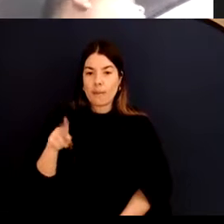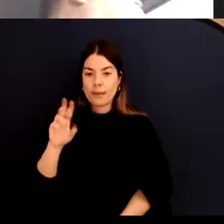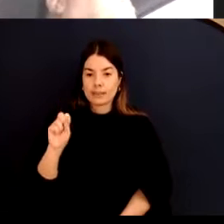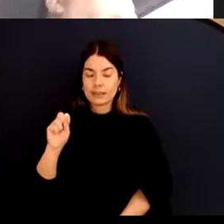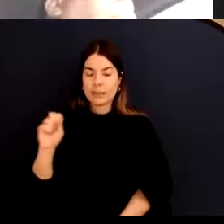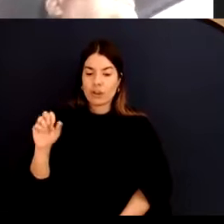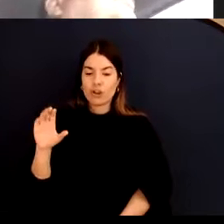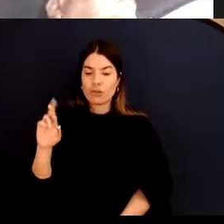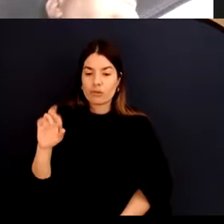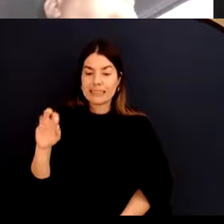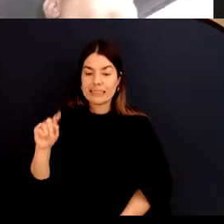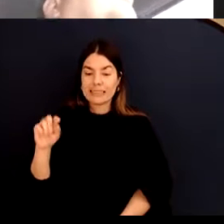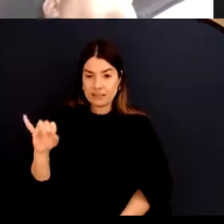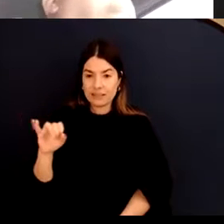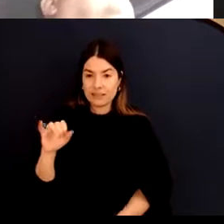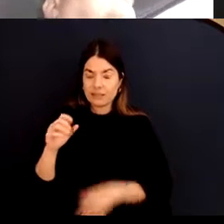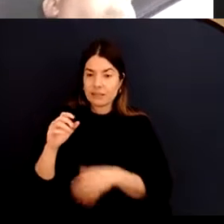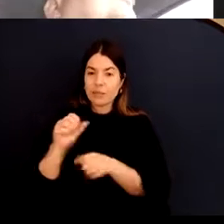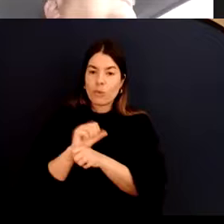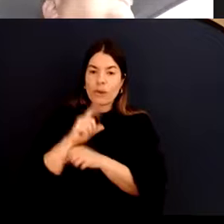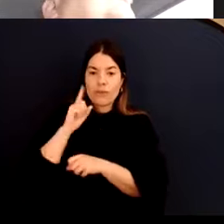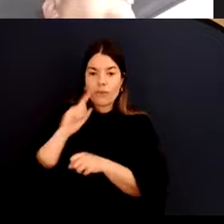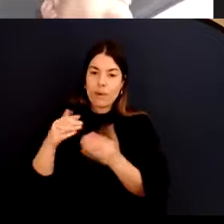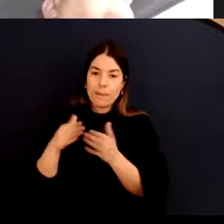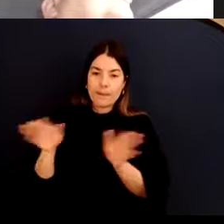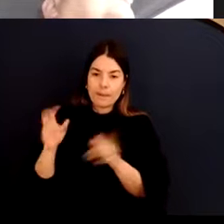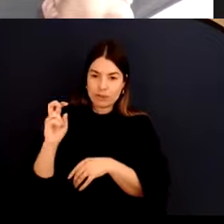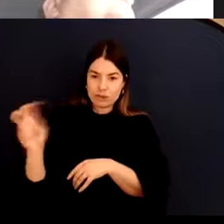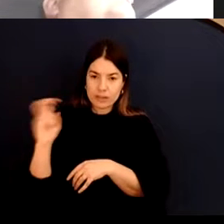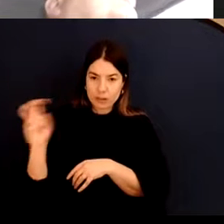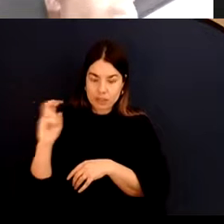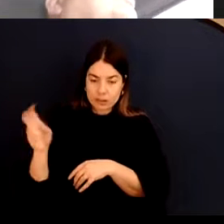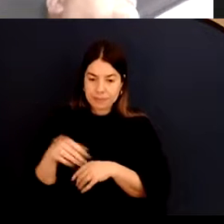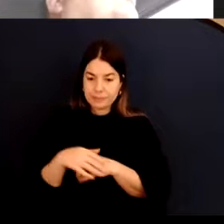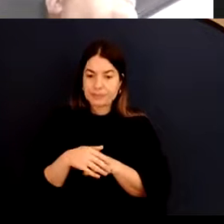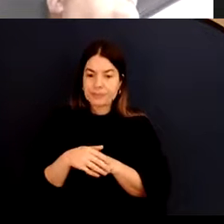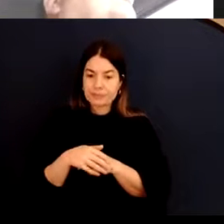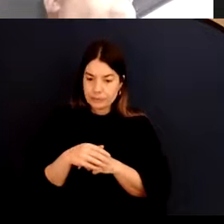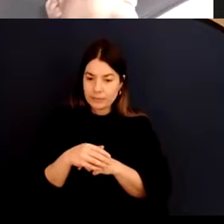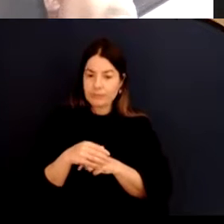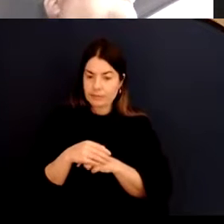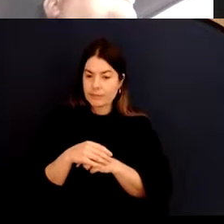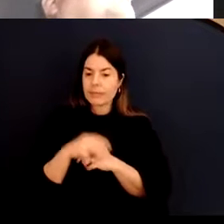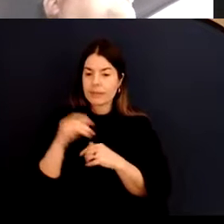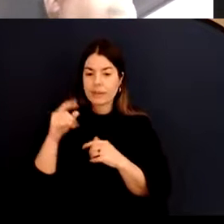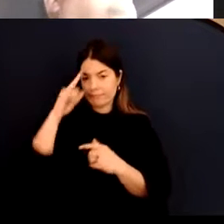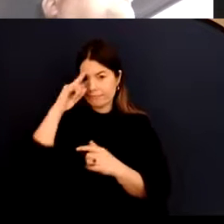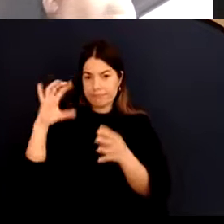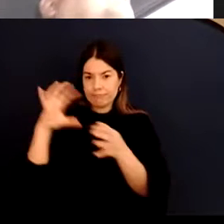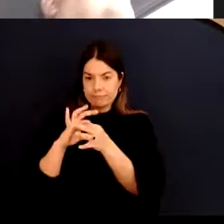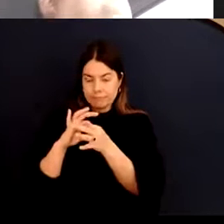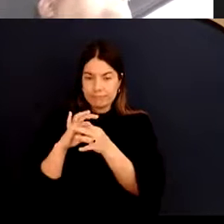transit agency. And that transitions into what we are seeing today, or should I say the lack